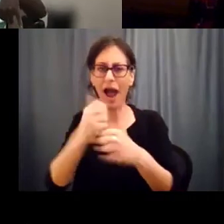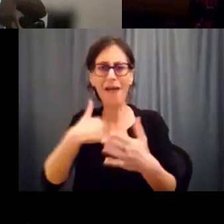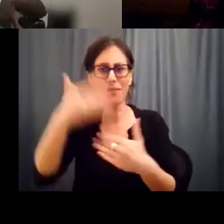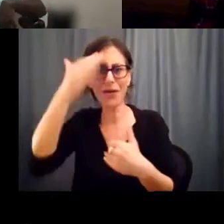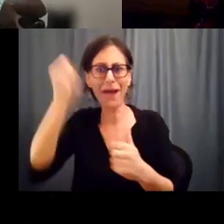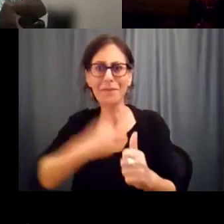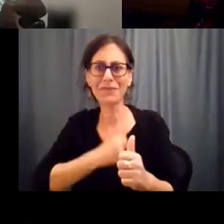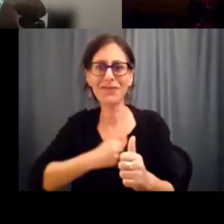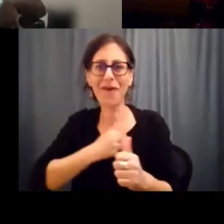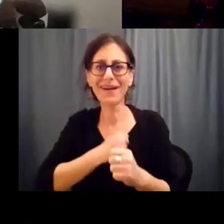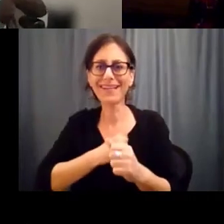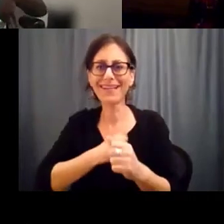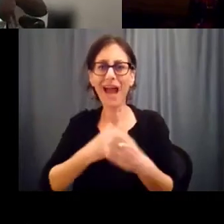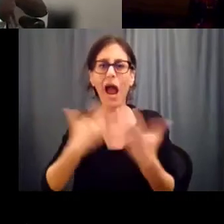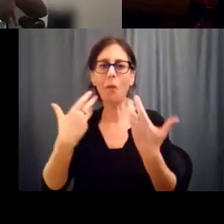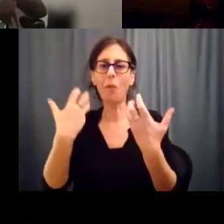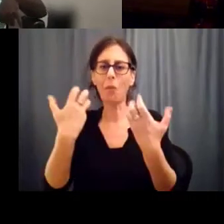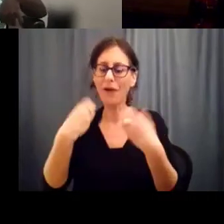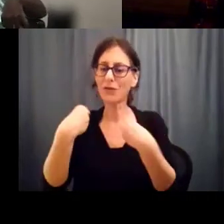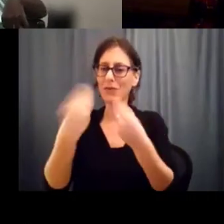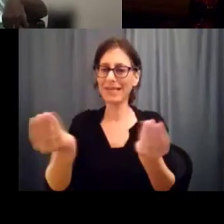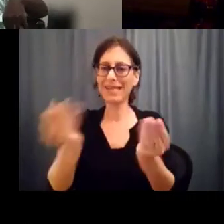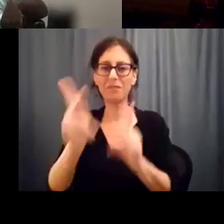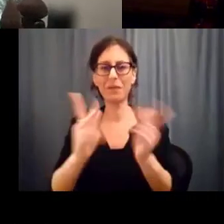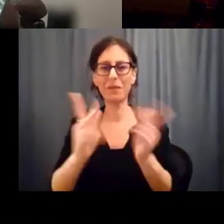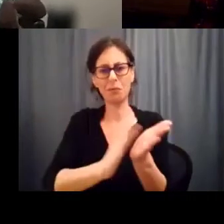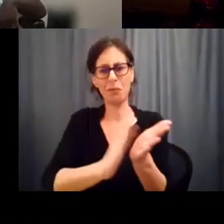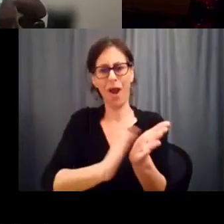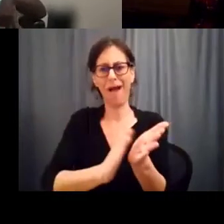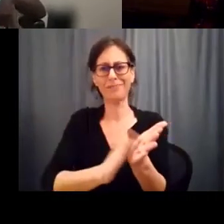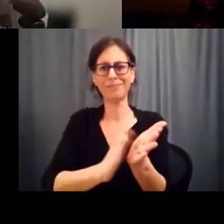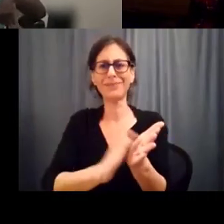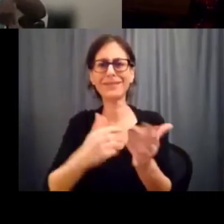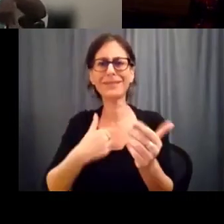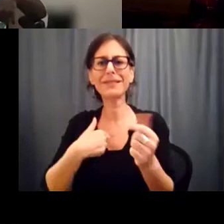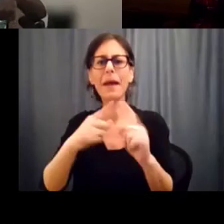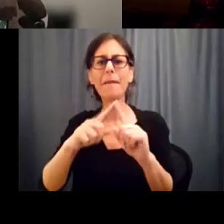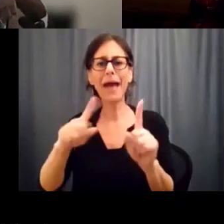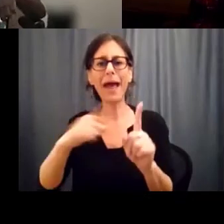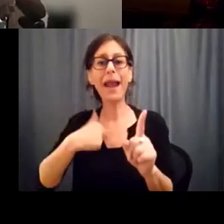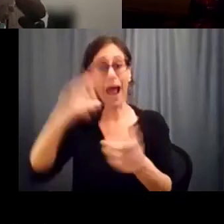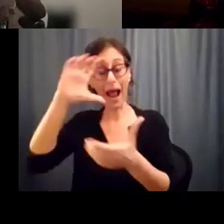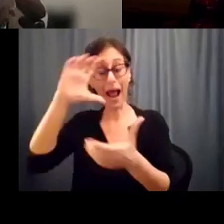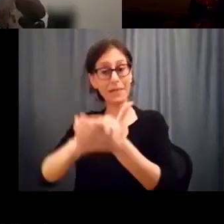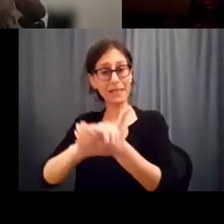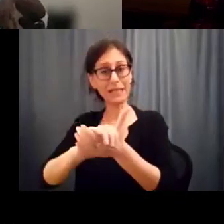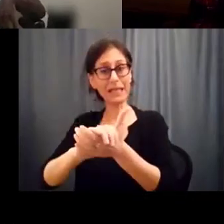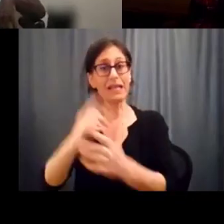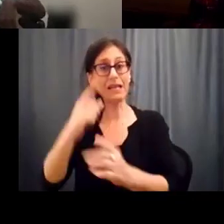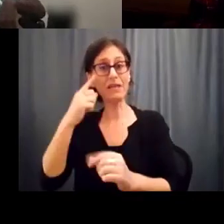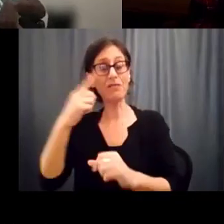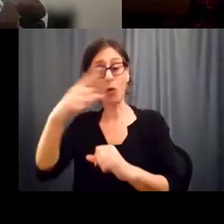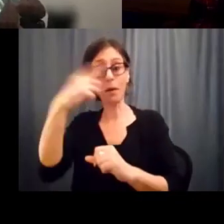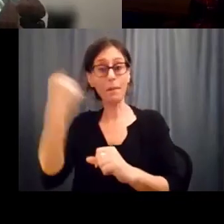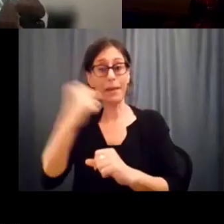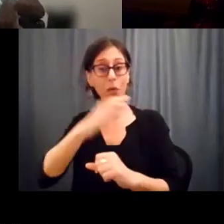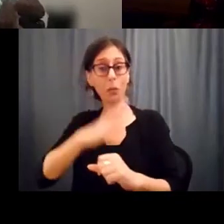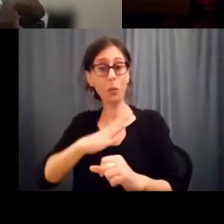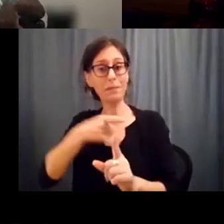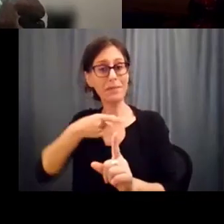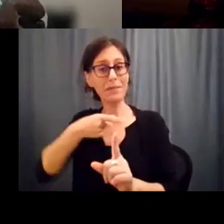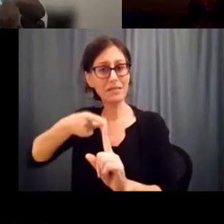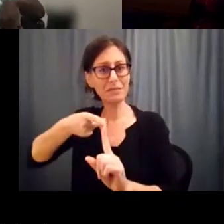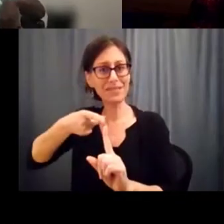because I want to give people, you know, their props. But I believe for Black women specifically